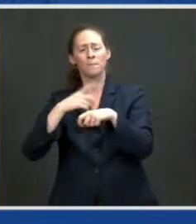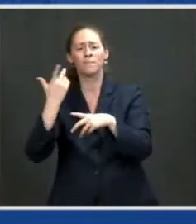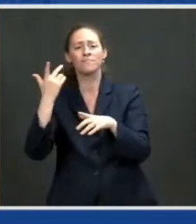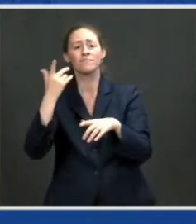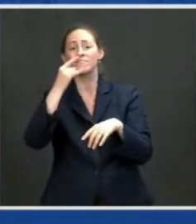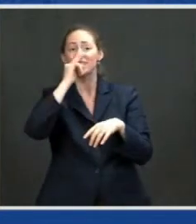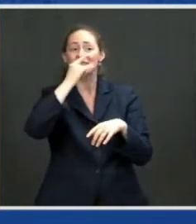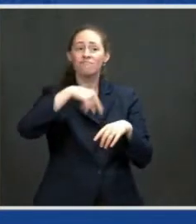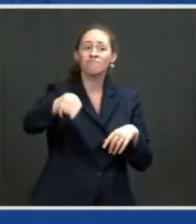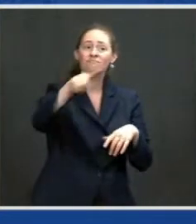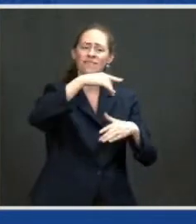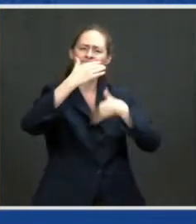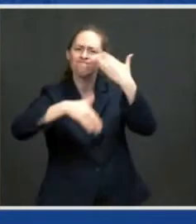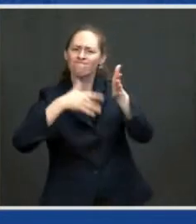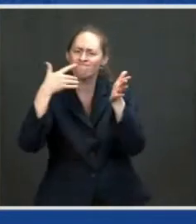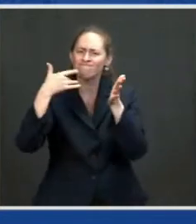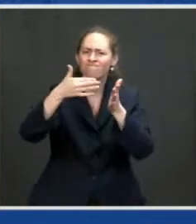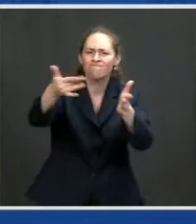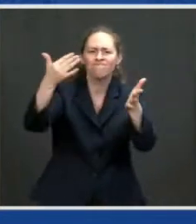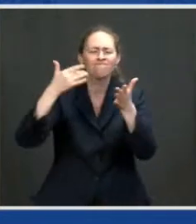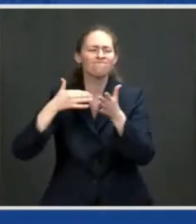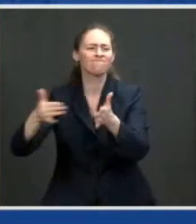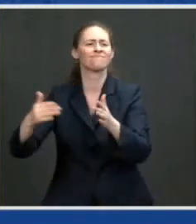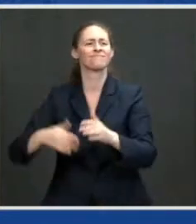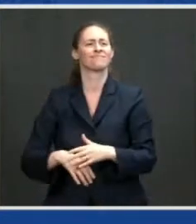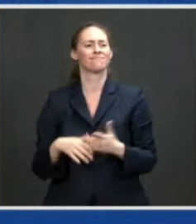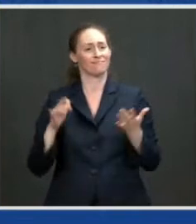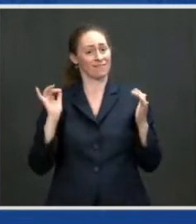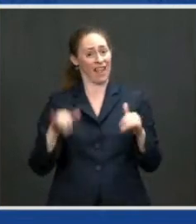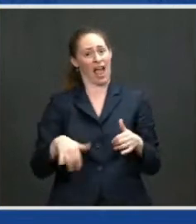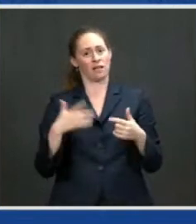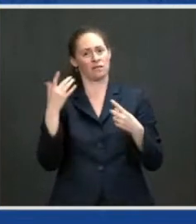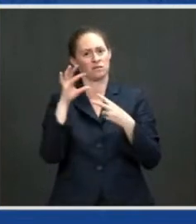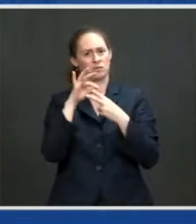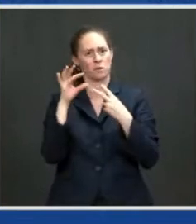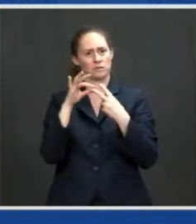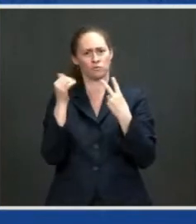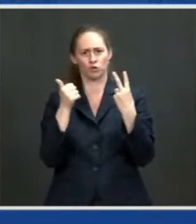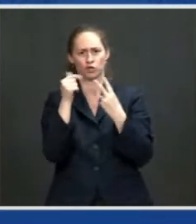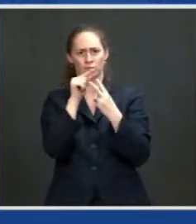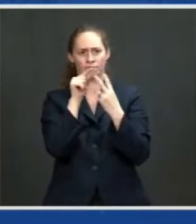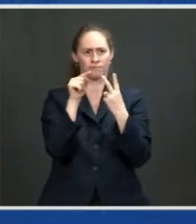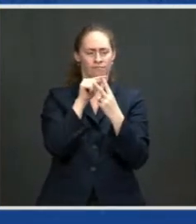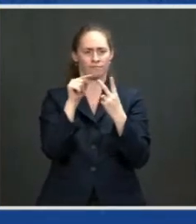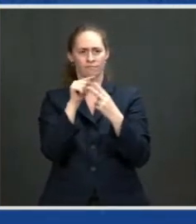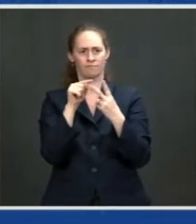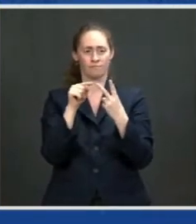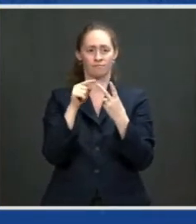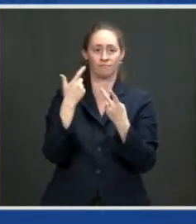ahead. Another choice. We can ask the top 1% of the taxpayers in America